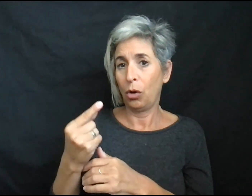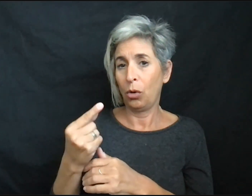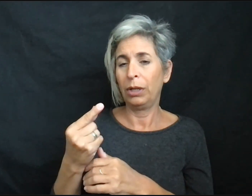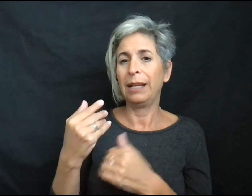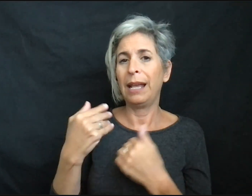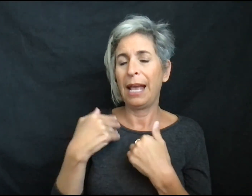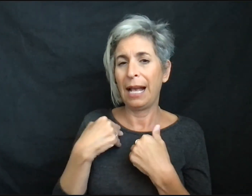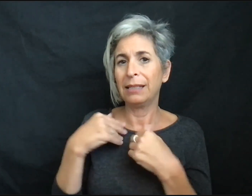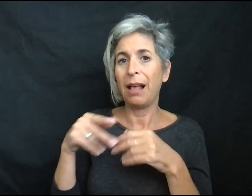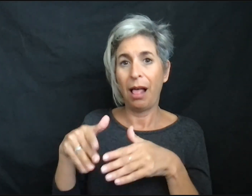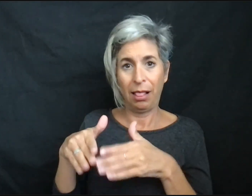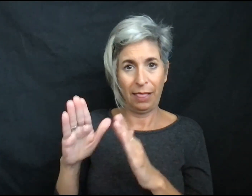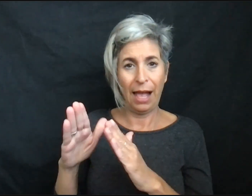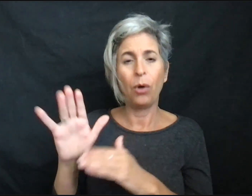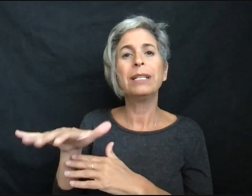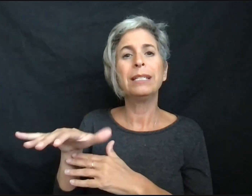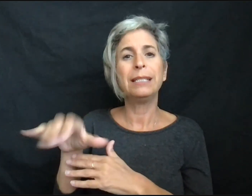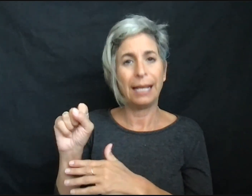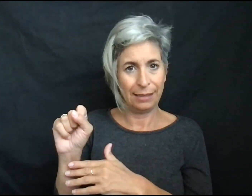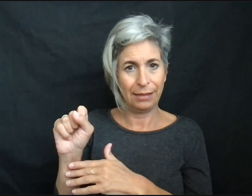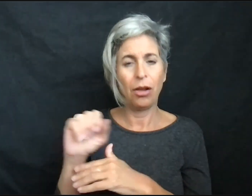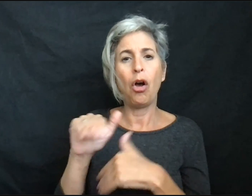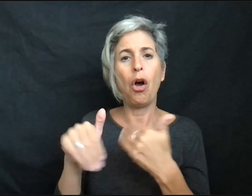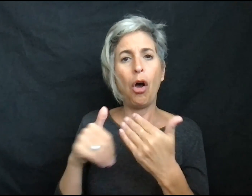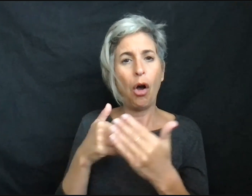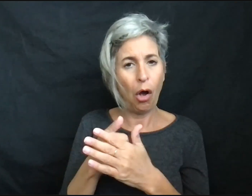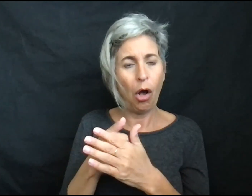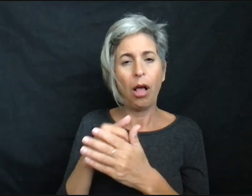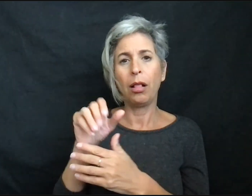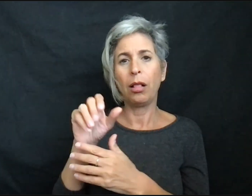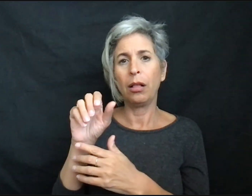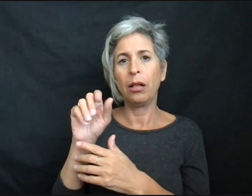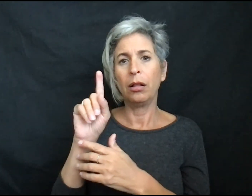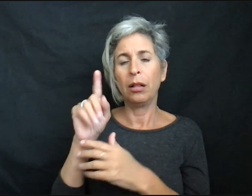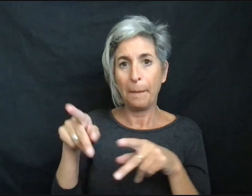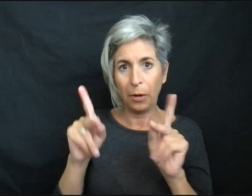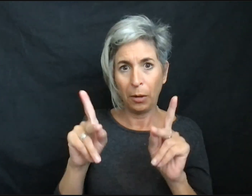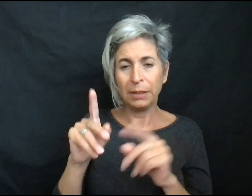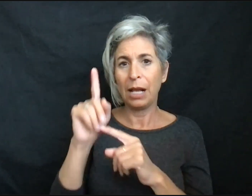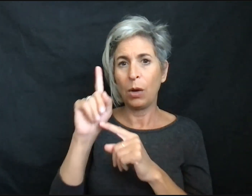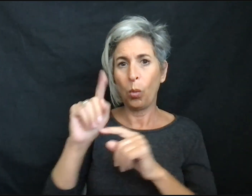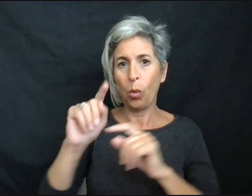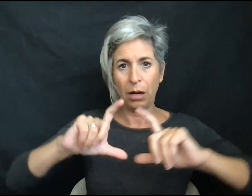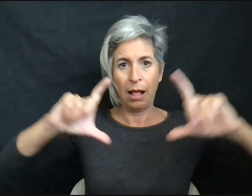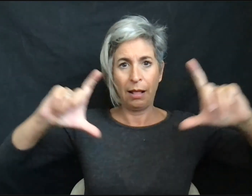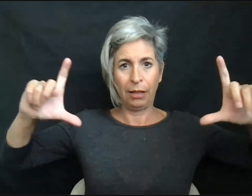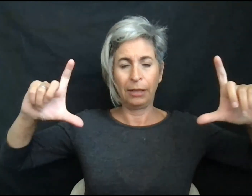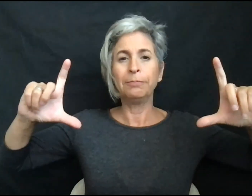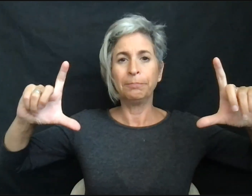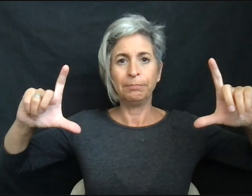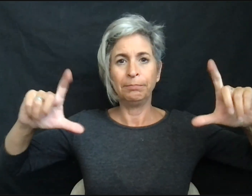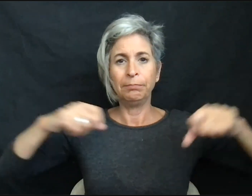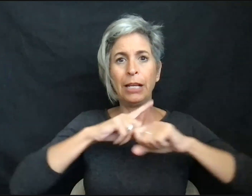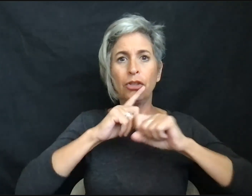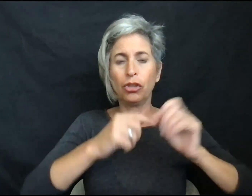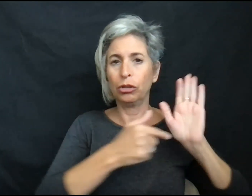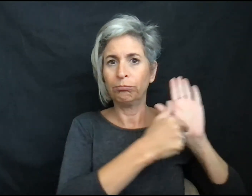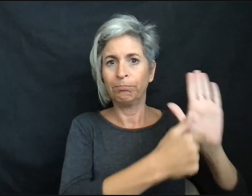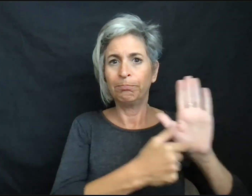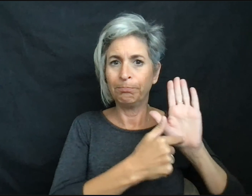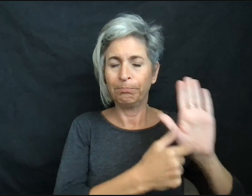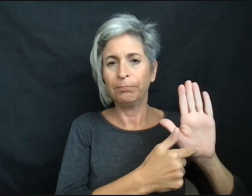has allowed this, so yes, all signs can be on the one as long as they're clearly as long